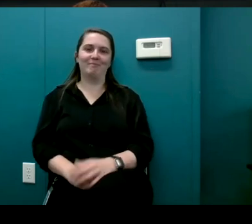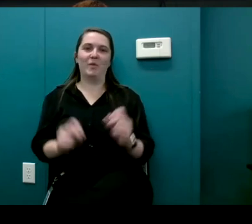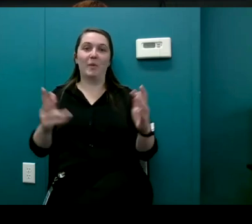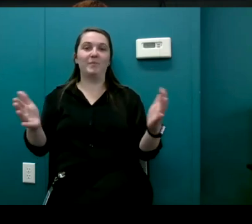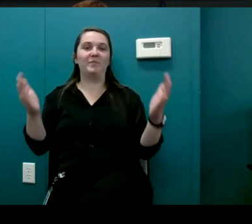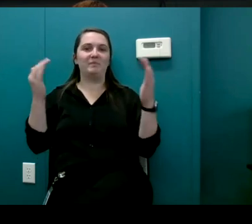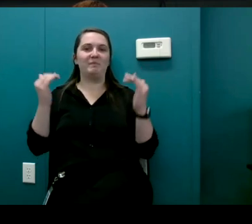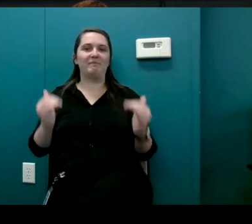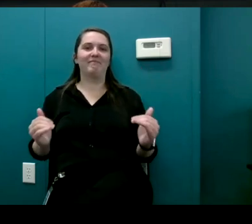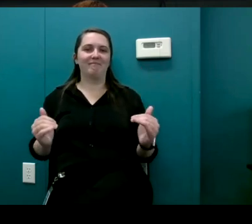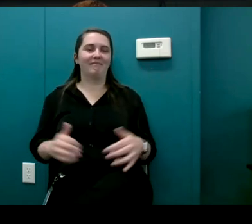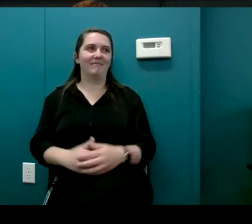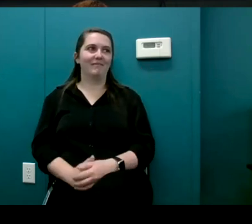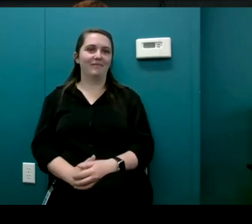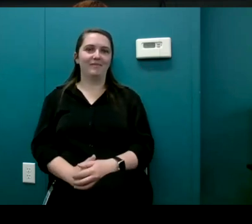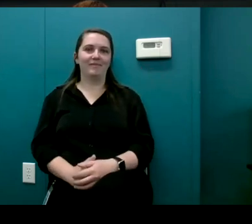Okay.